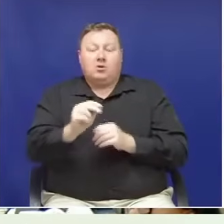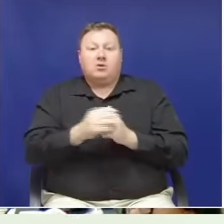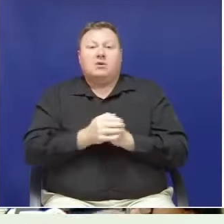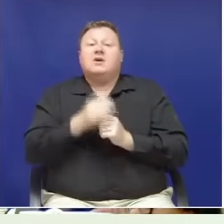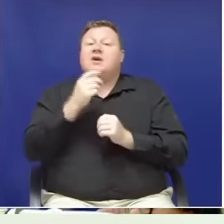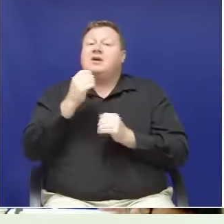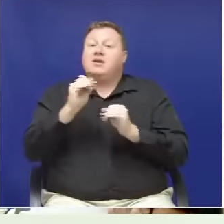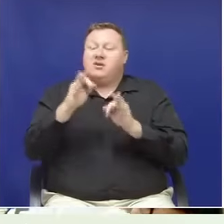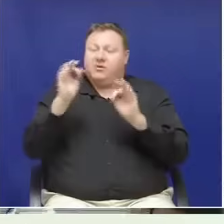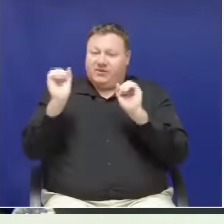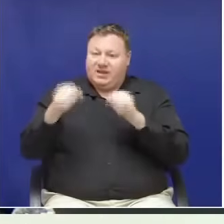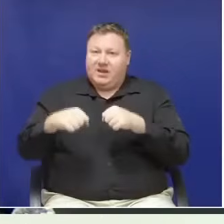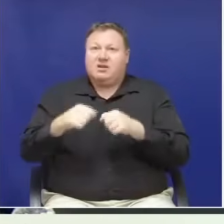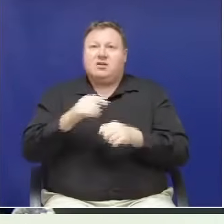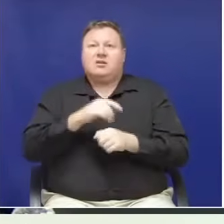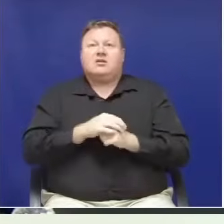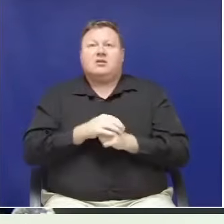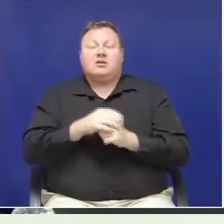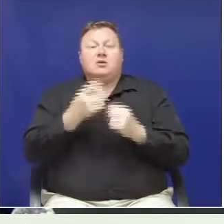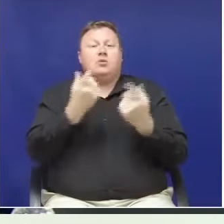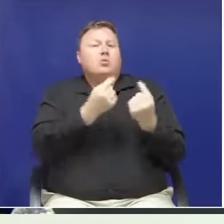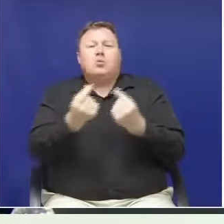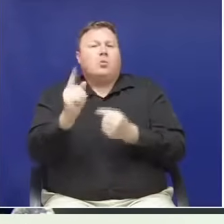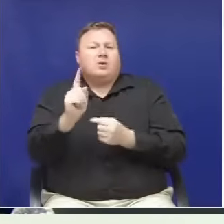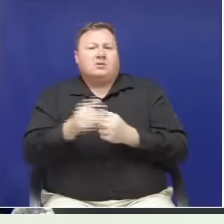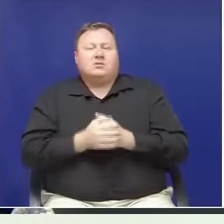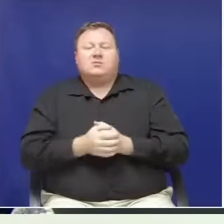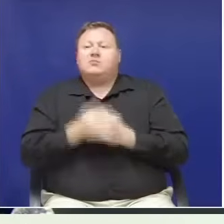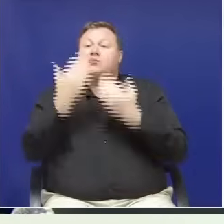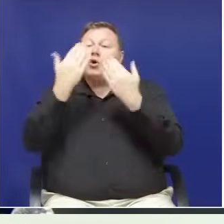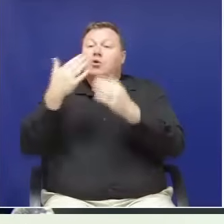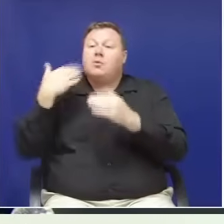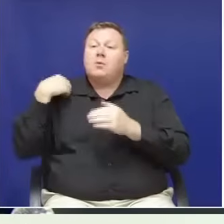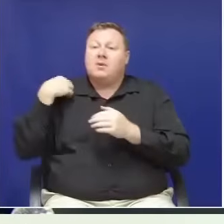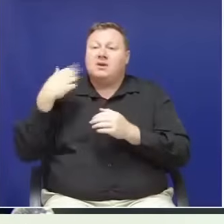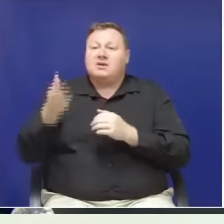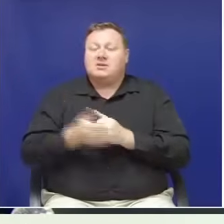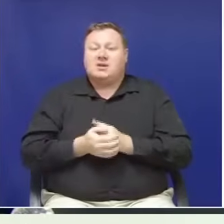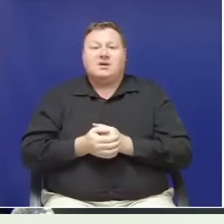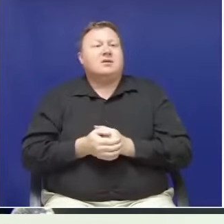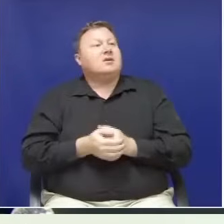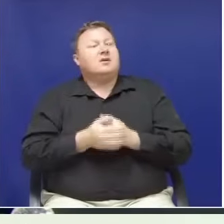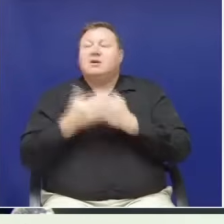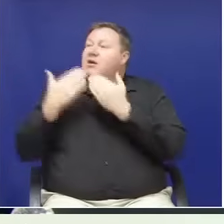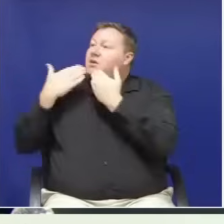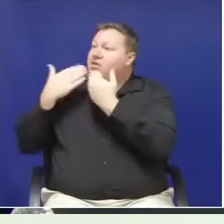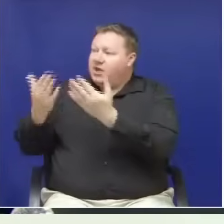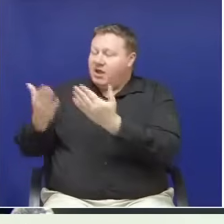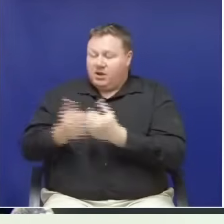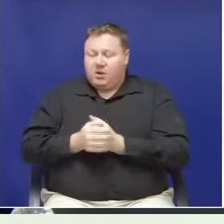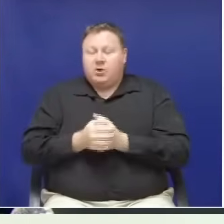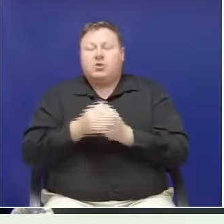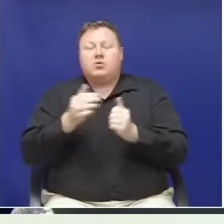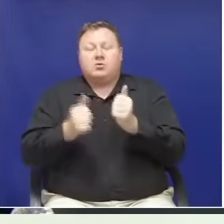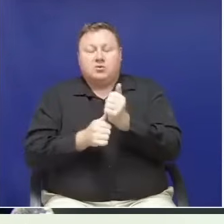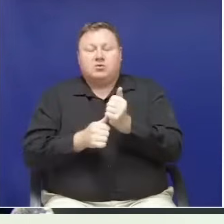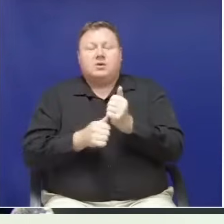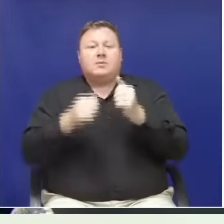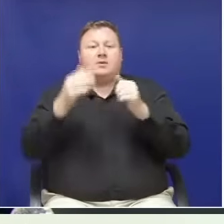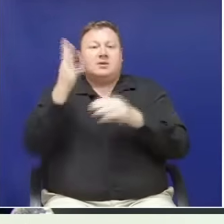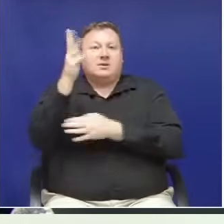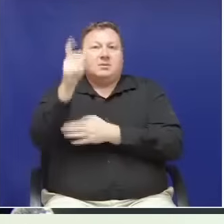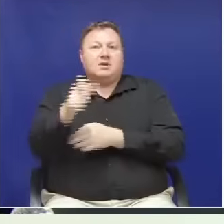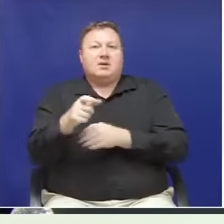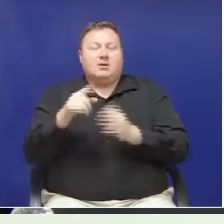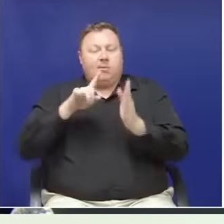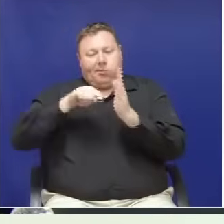Thank you, Honourable Deputy Speaker. I have quite a comprehensive answer prepared, and